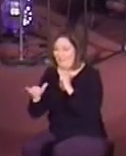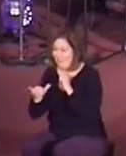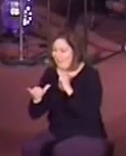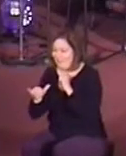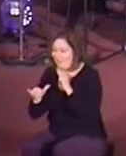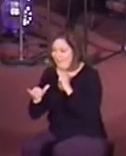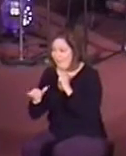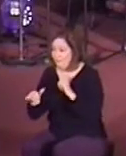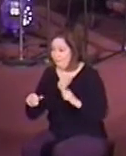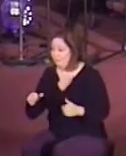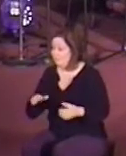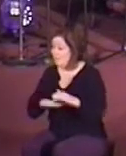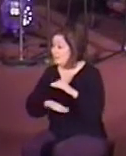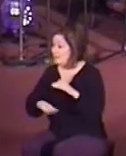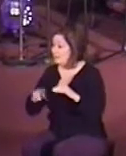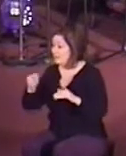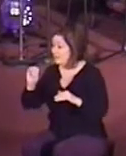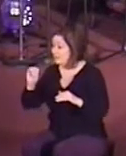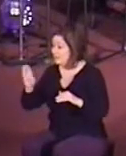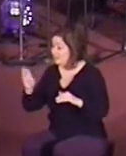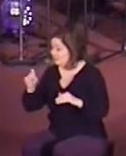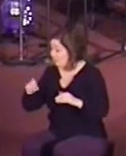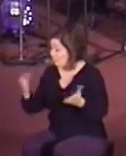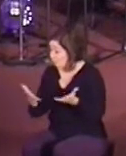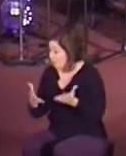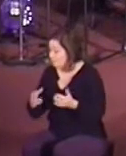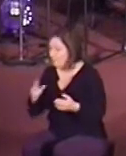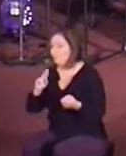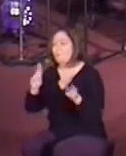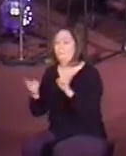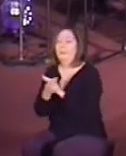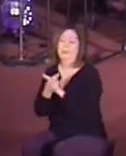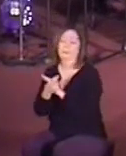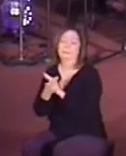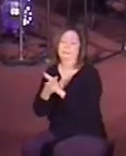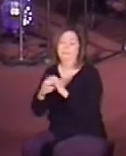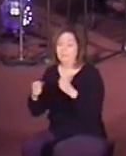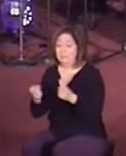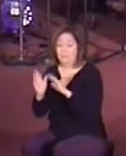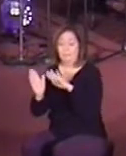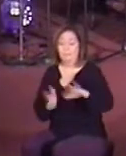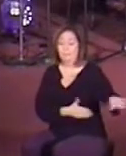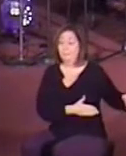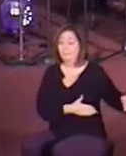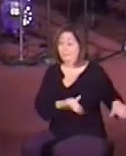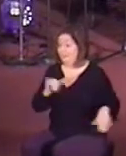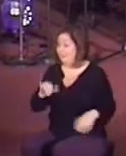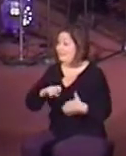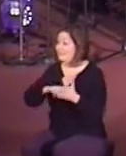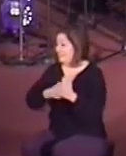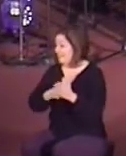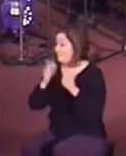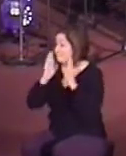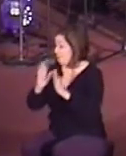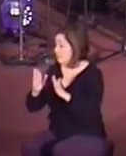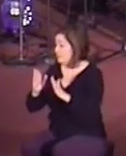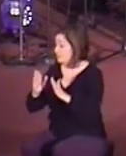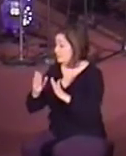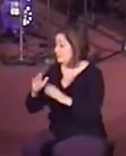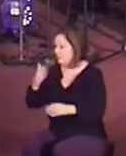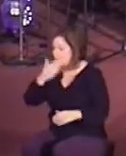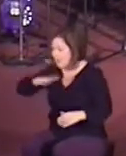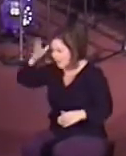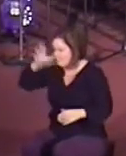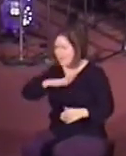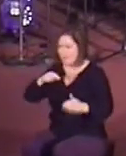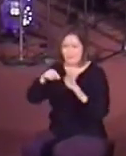Basically, what did Nebuchadnezzar have to do? Repent. Turn away from your sins. And that's a key focal point. This bad man who